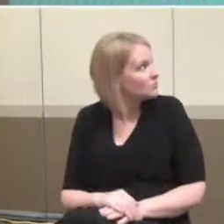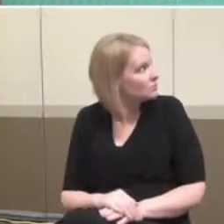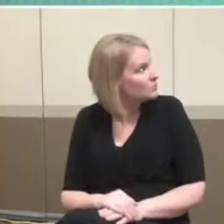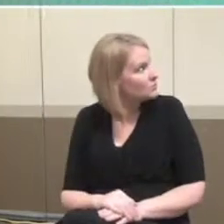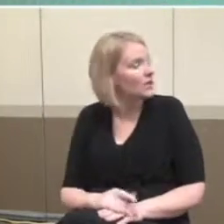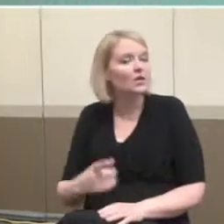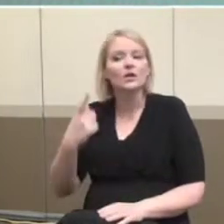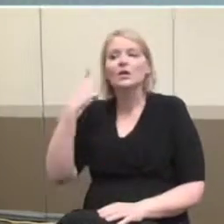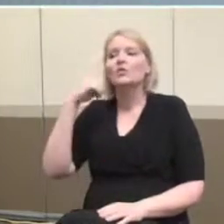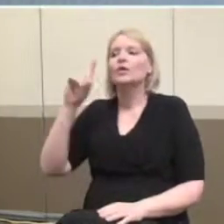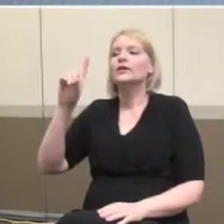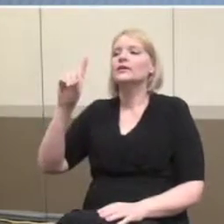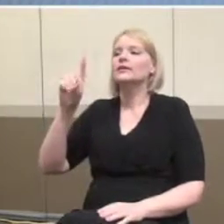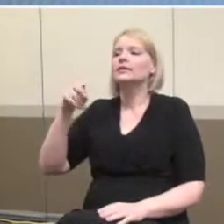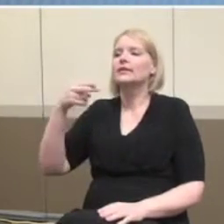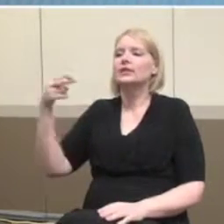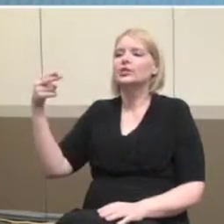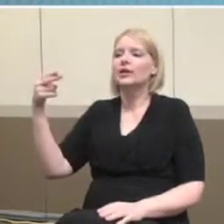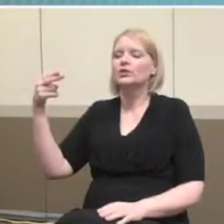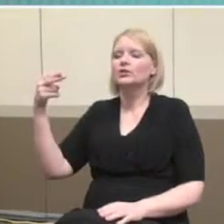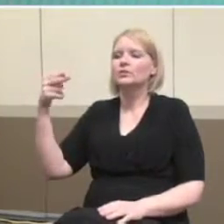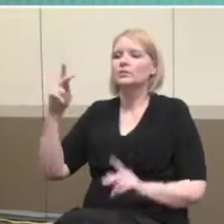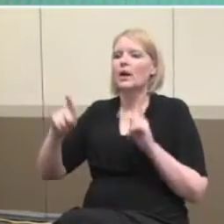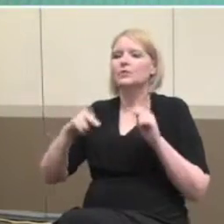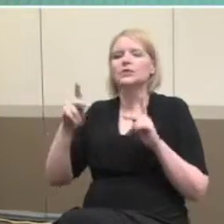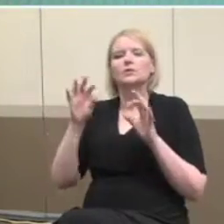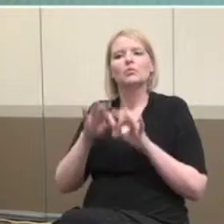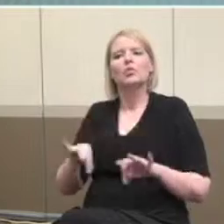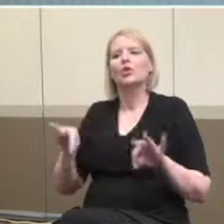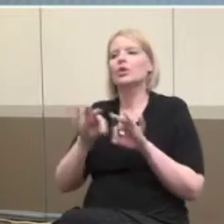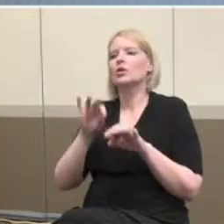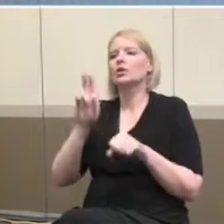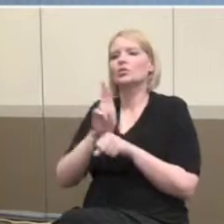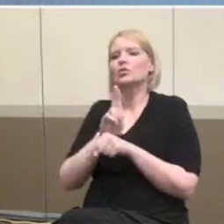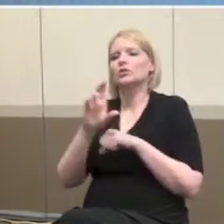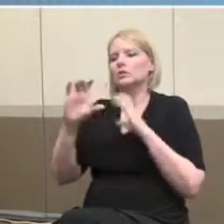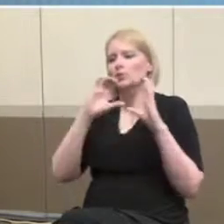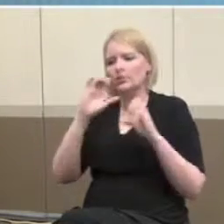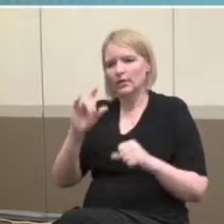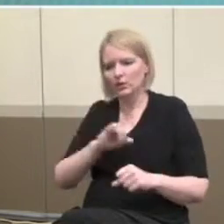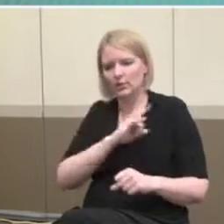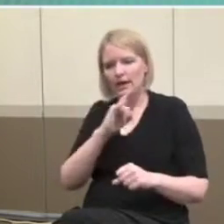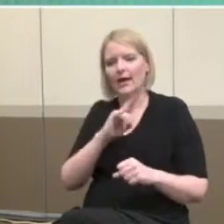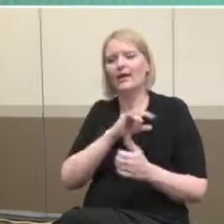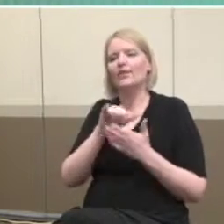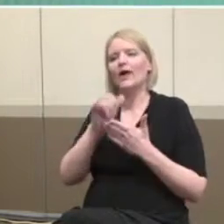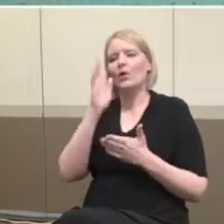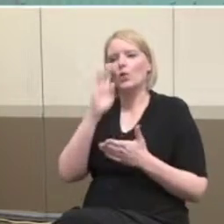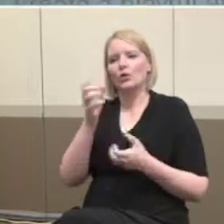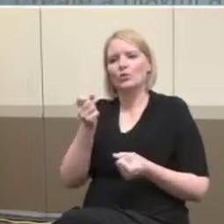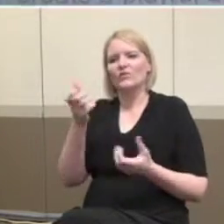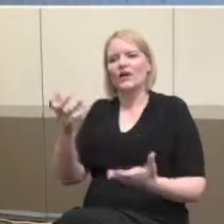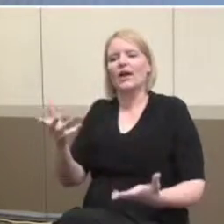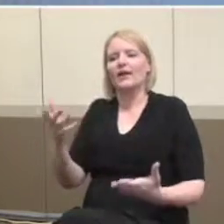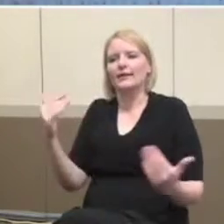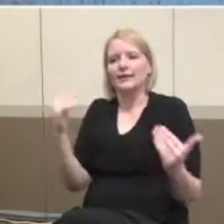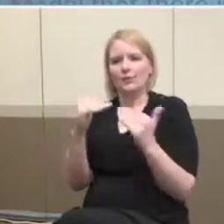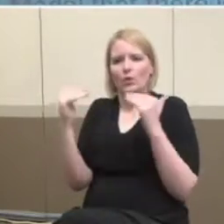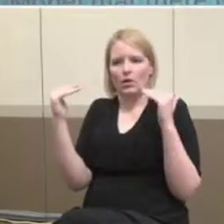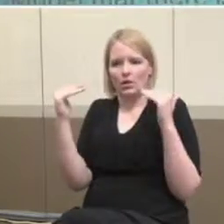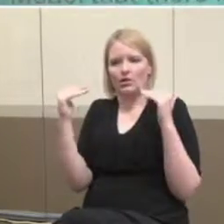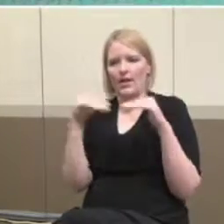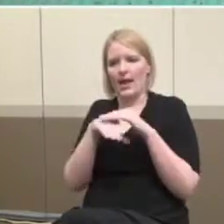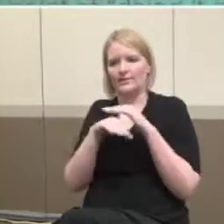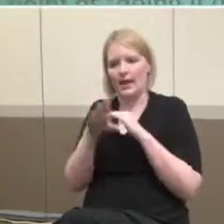the DHH population, really important to use a communication style that provides equal access and